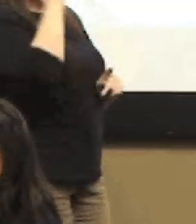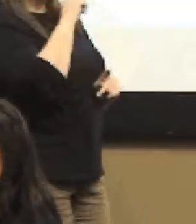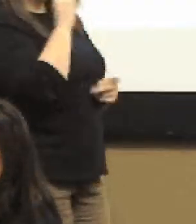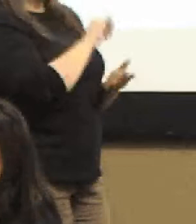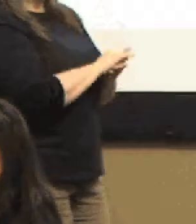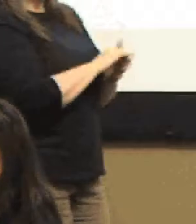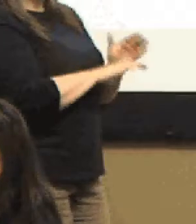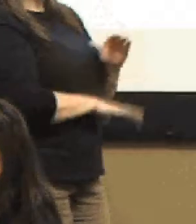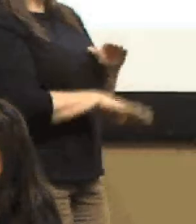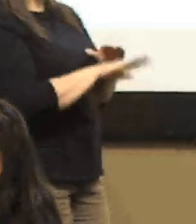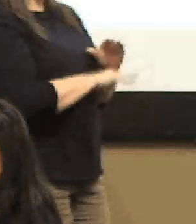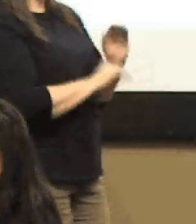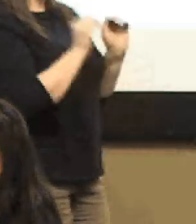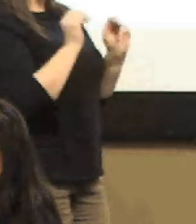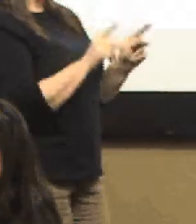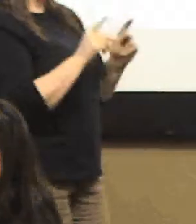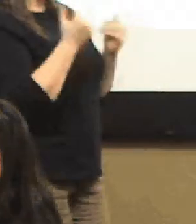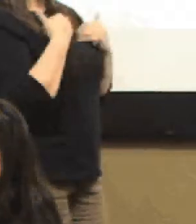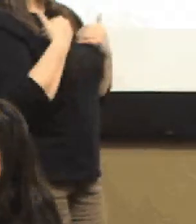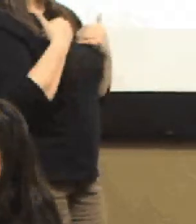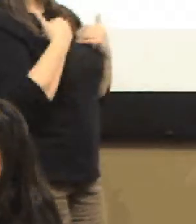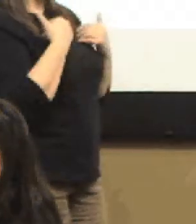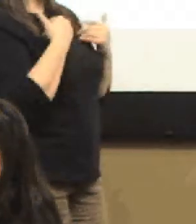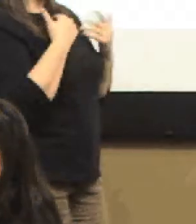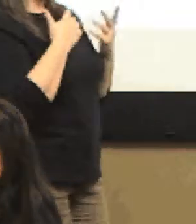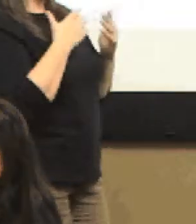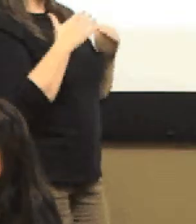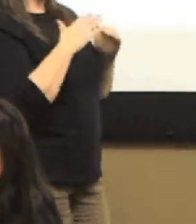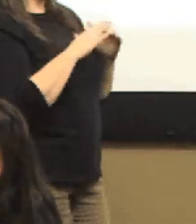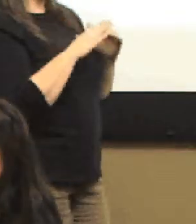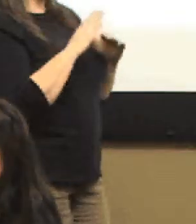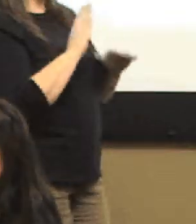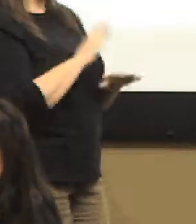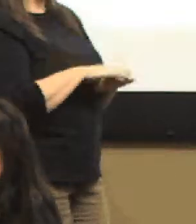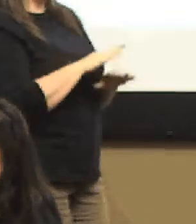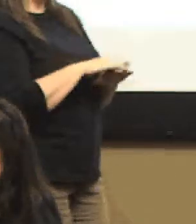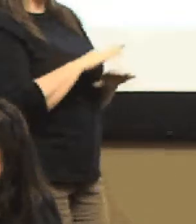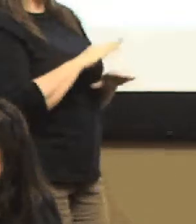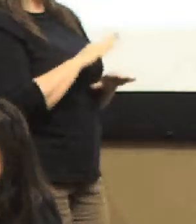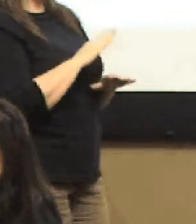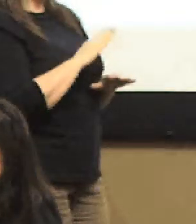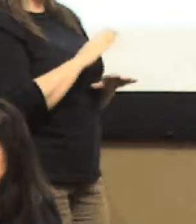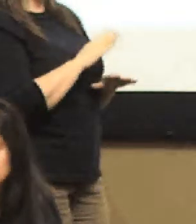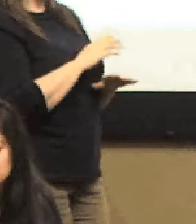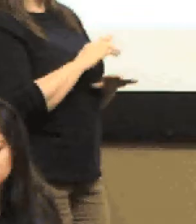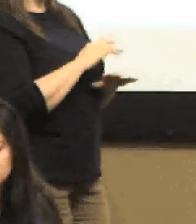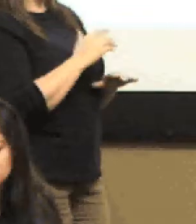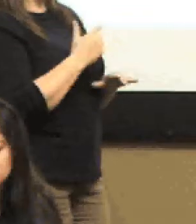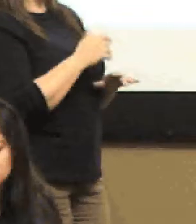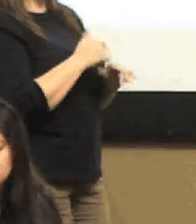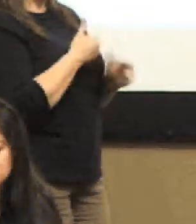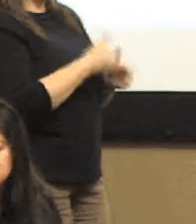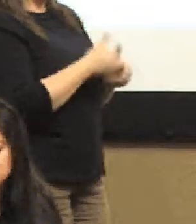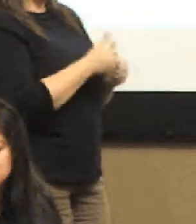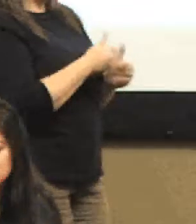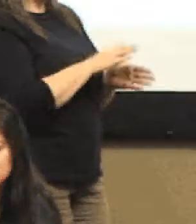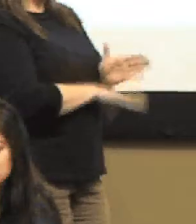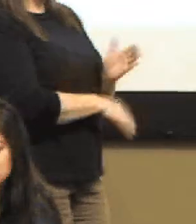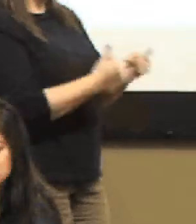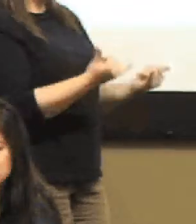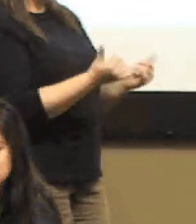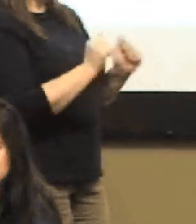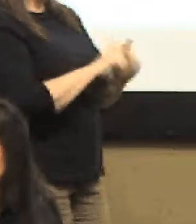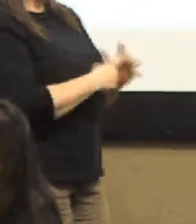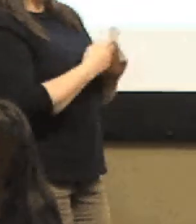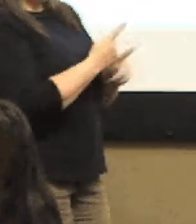that basically, okay, there is a bottom. We're close to it. They're a bargain right now, and we